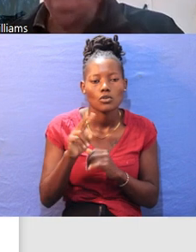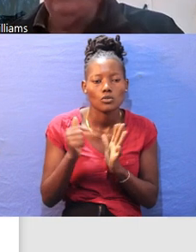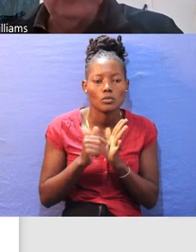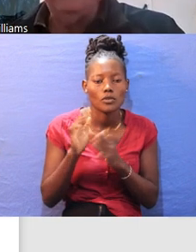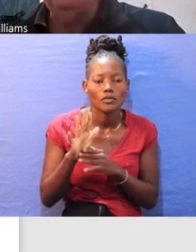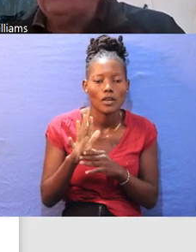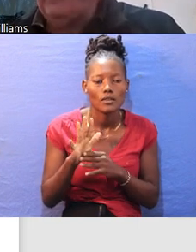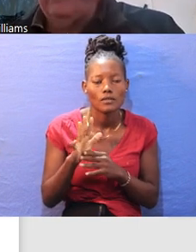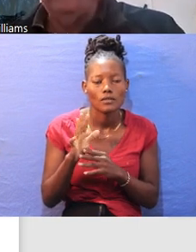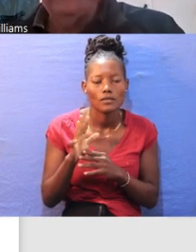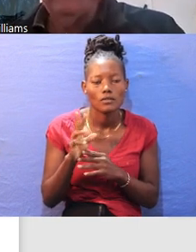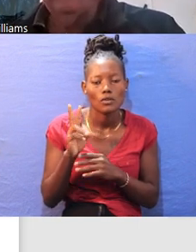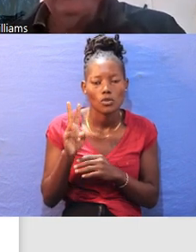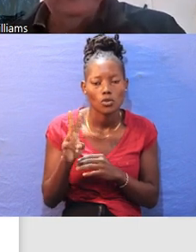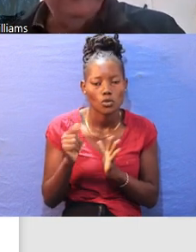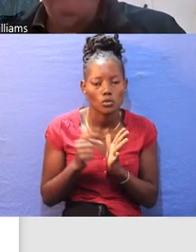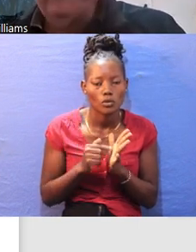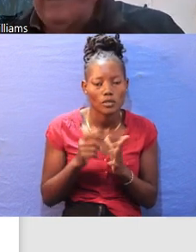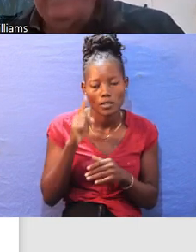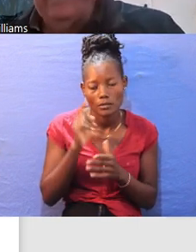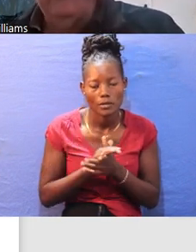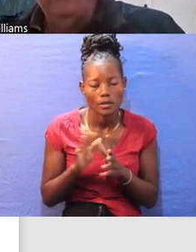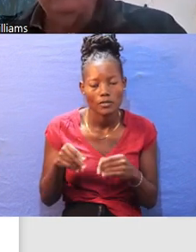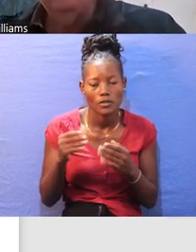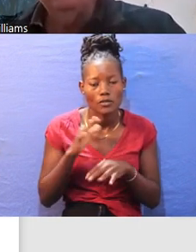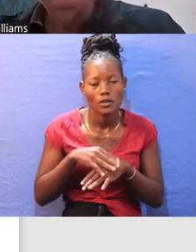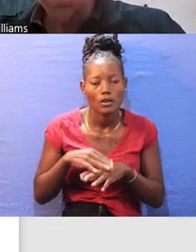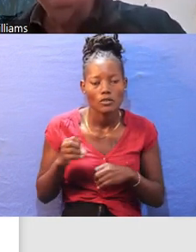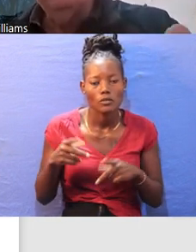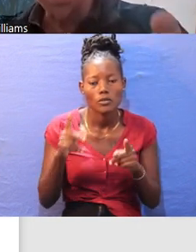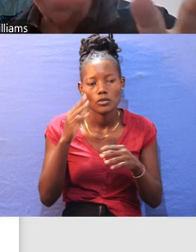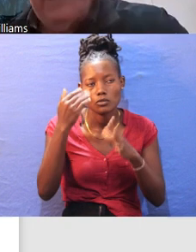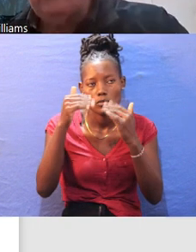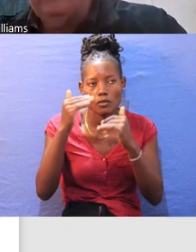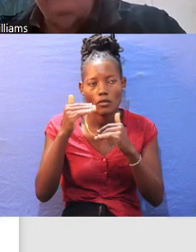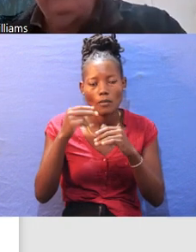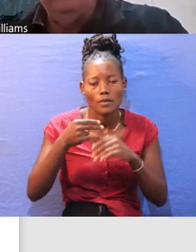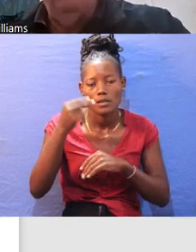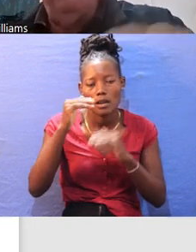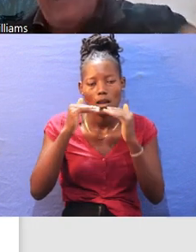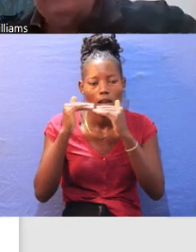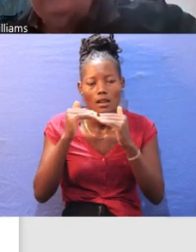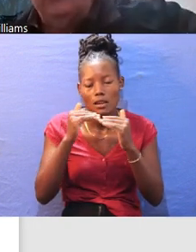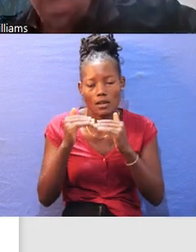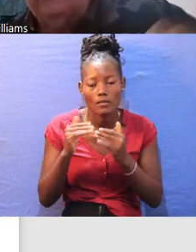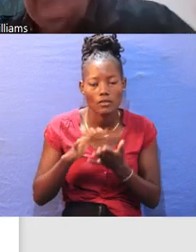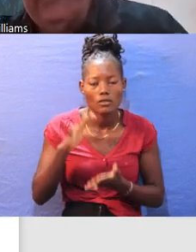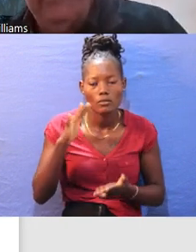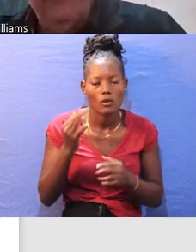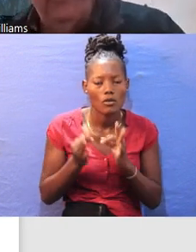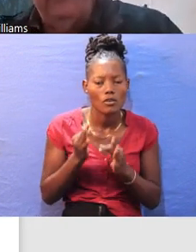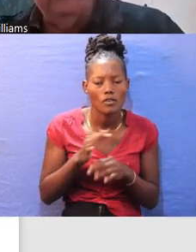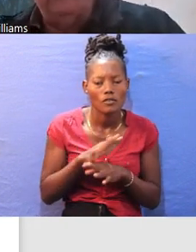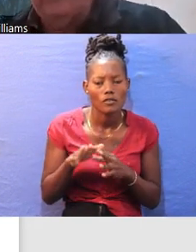that gives you a greater chance to perform at a high level. especially if you don't violate the rules I